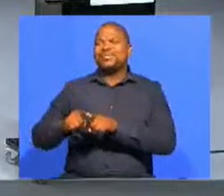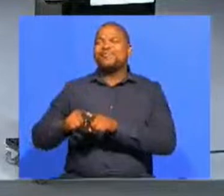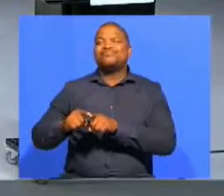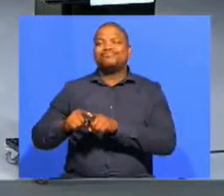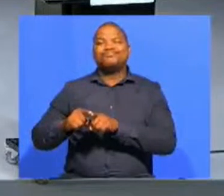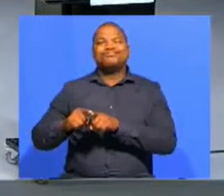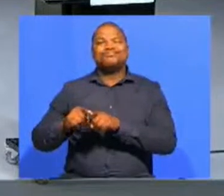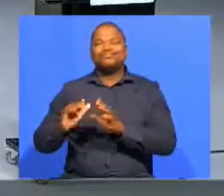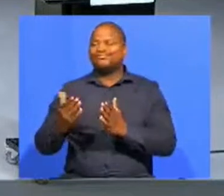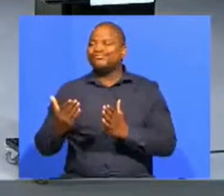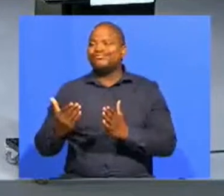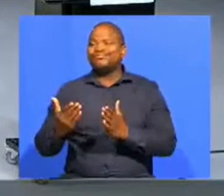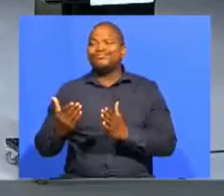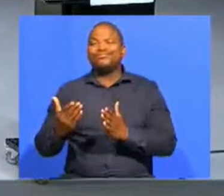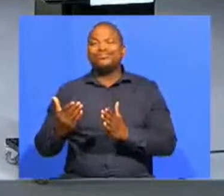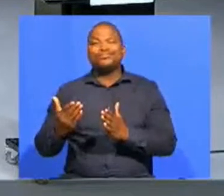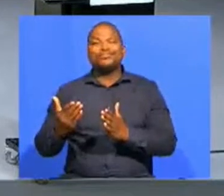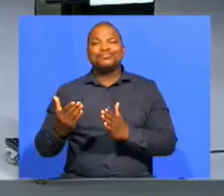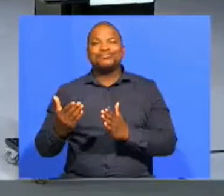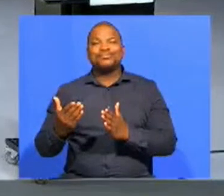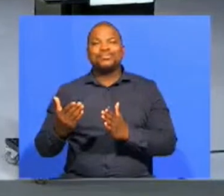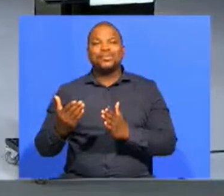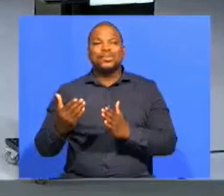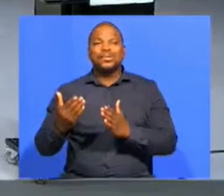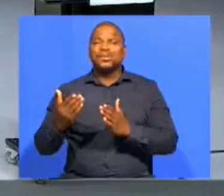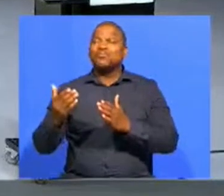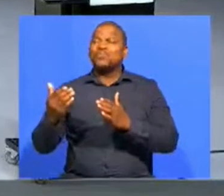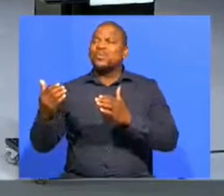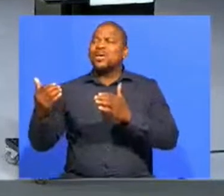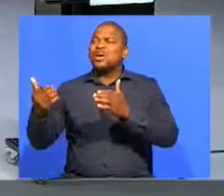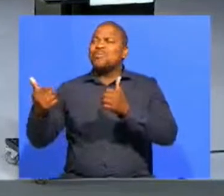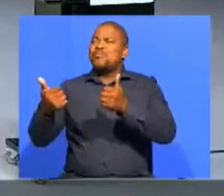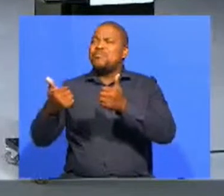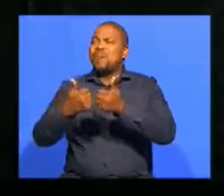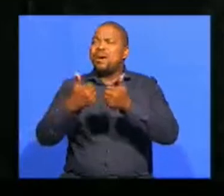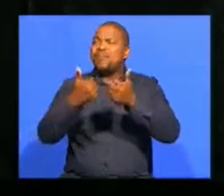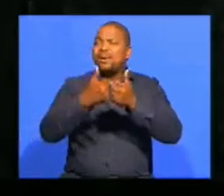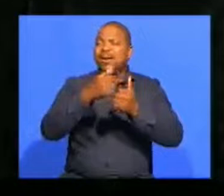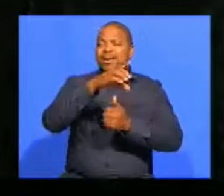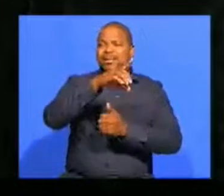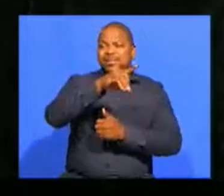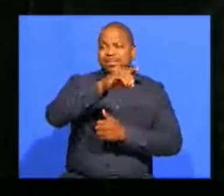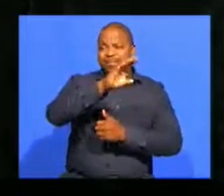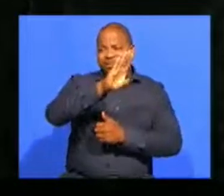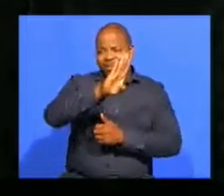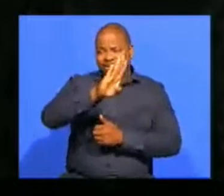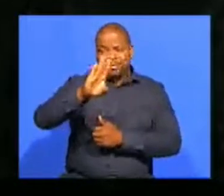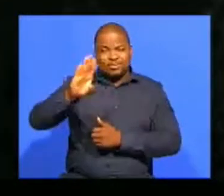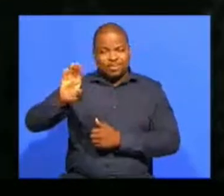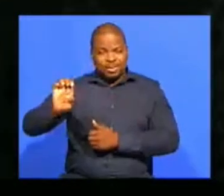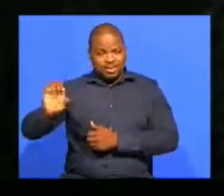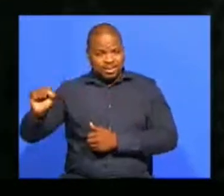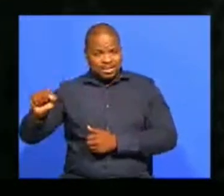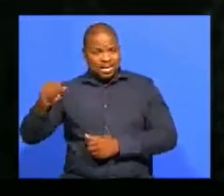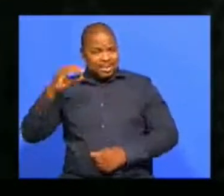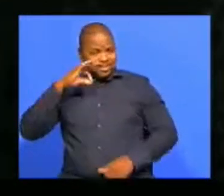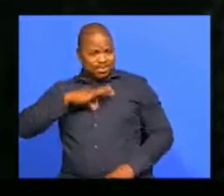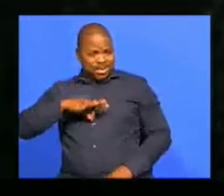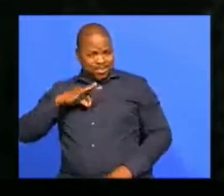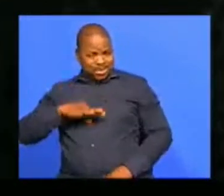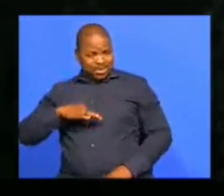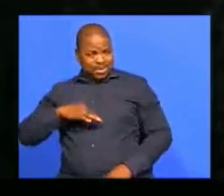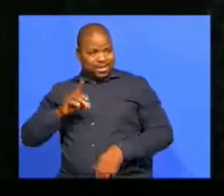aspire to compete with De Beers by beneficiating